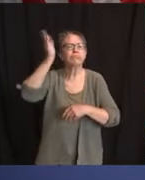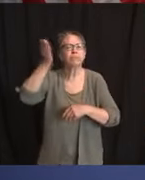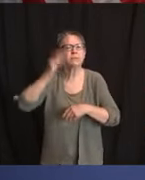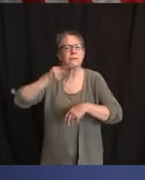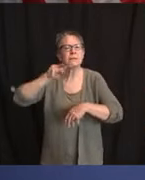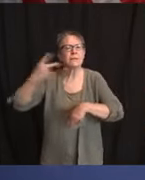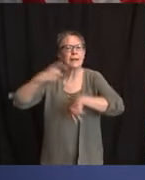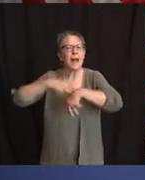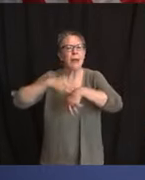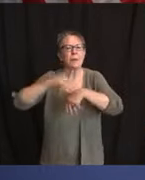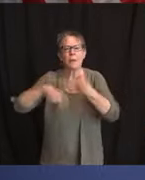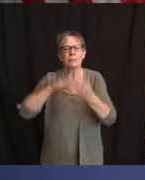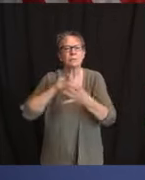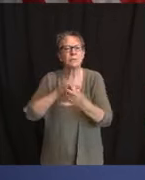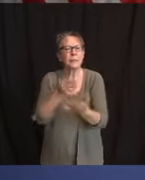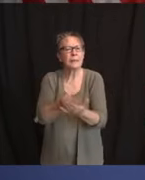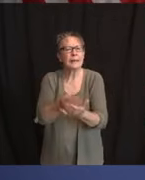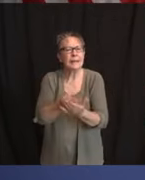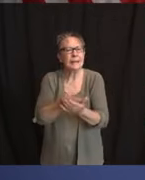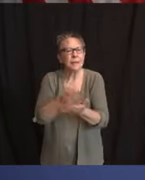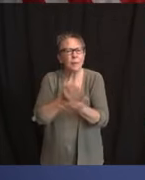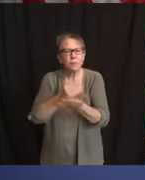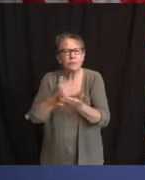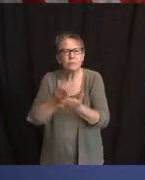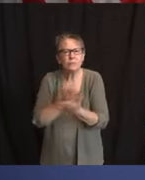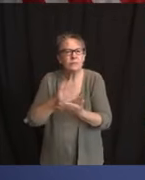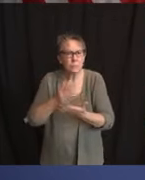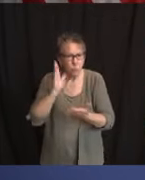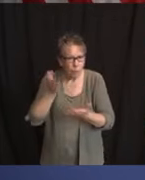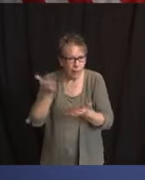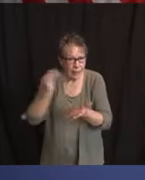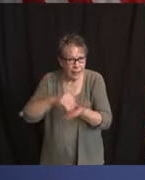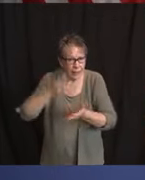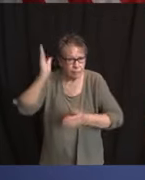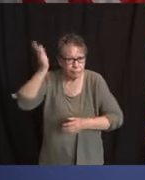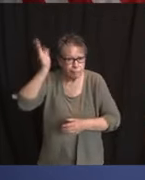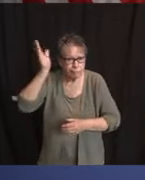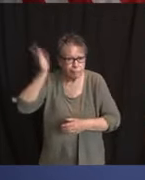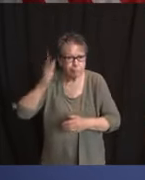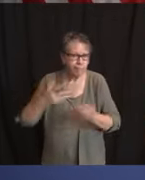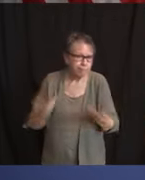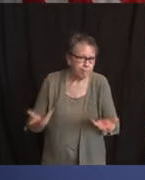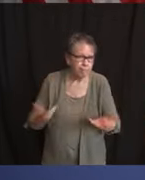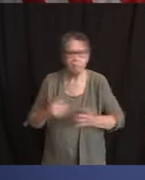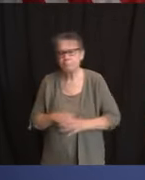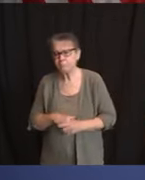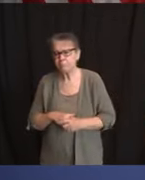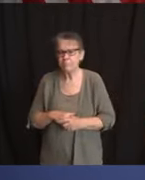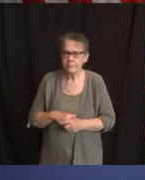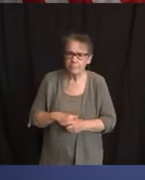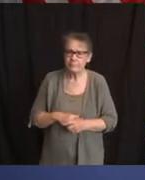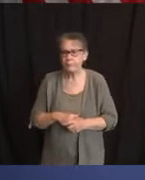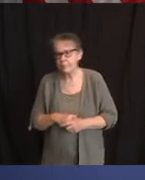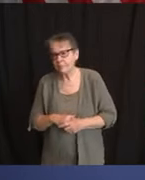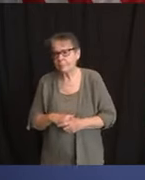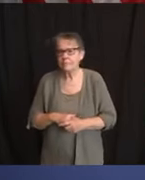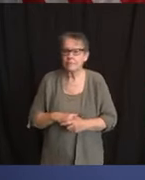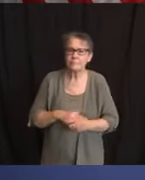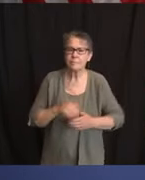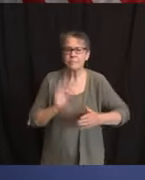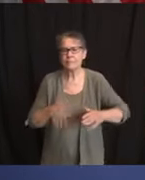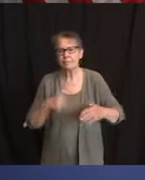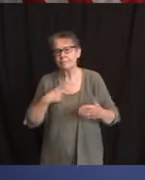for raising a level of consciousness associated with it. I think in the here and now, and Matt can correct me if I'm wrong here,